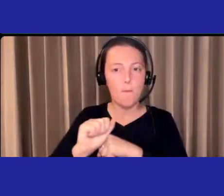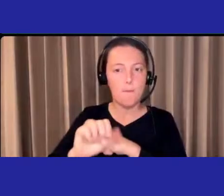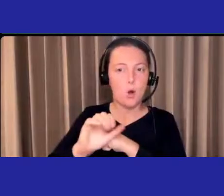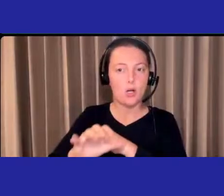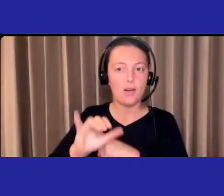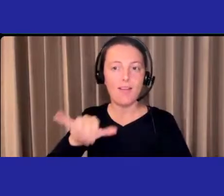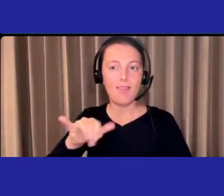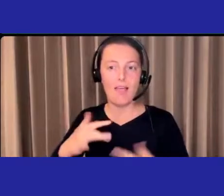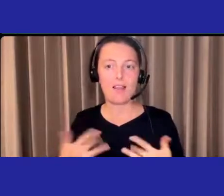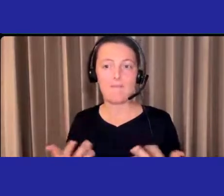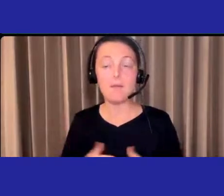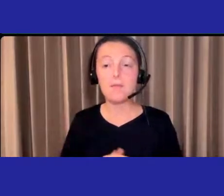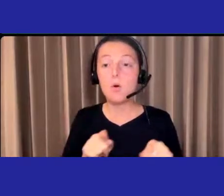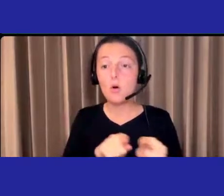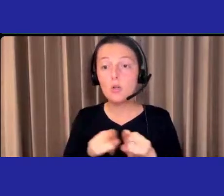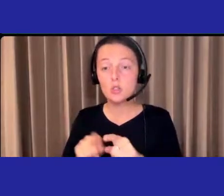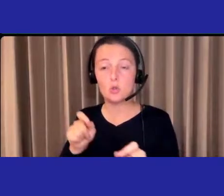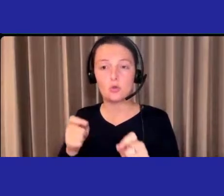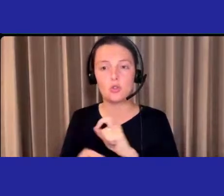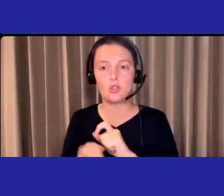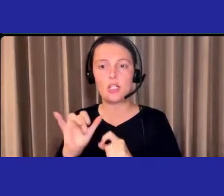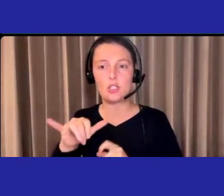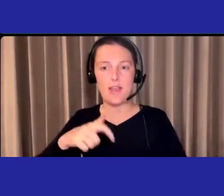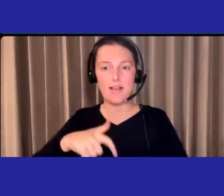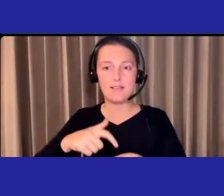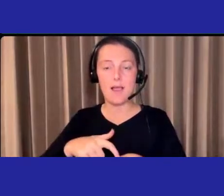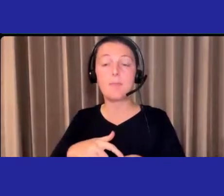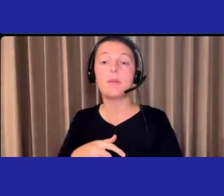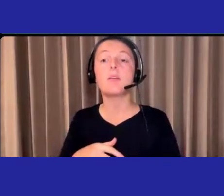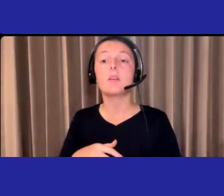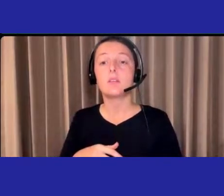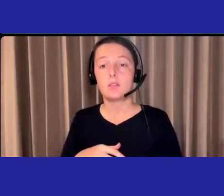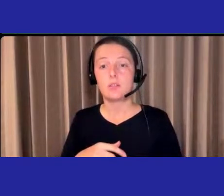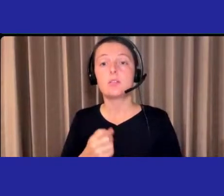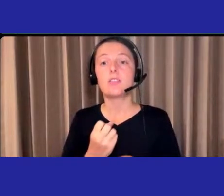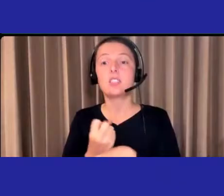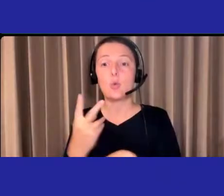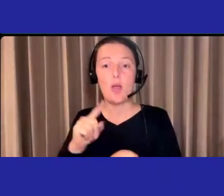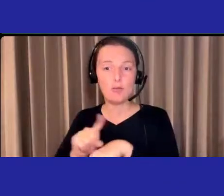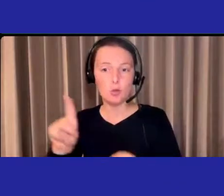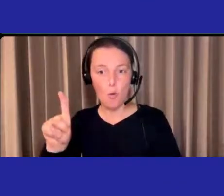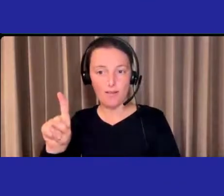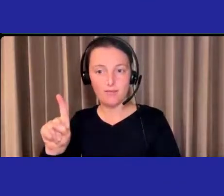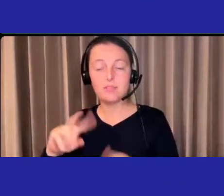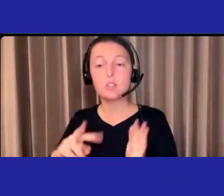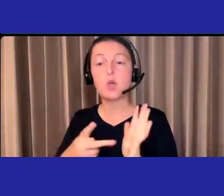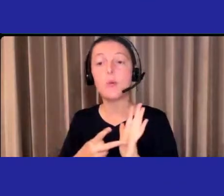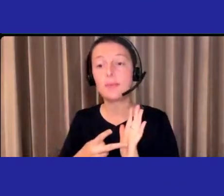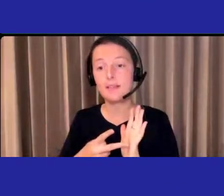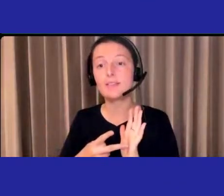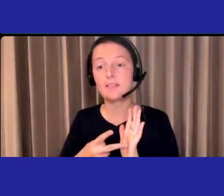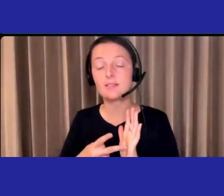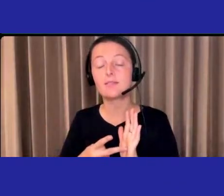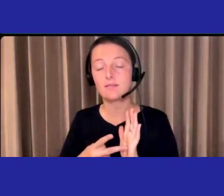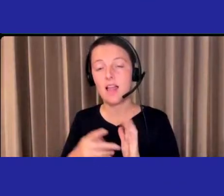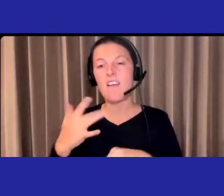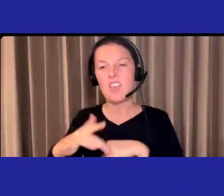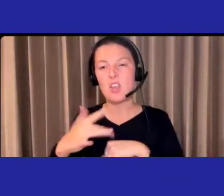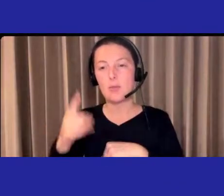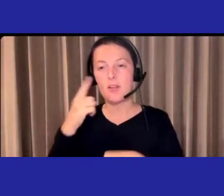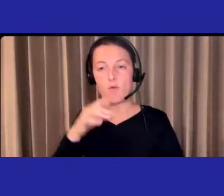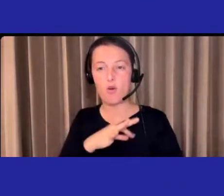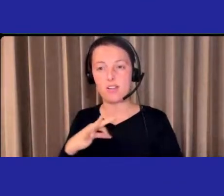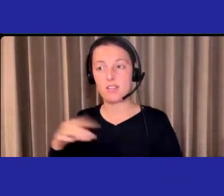from 11 to 12 to 12 to 1. So the availability for staff to attend these events was increased. We